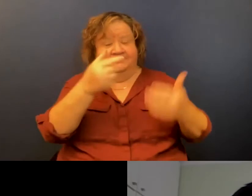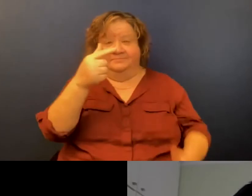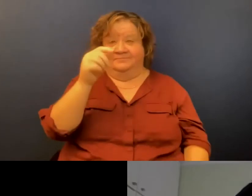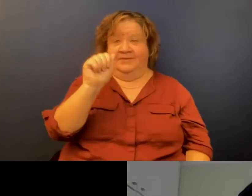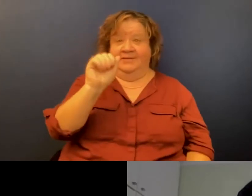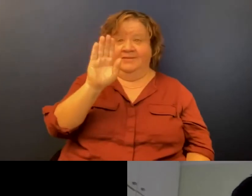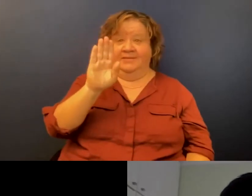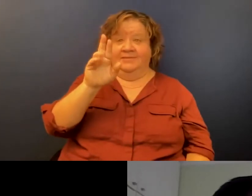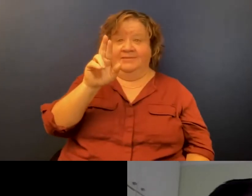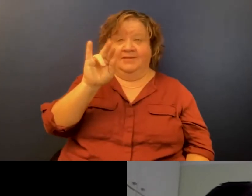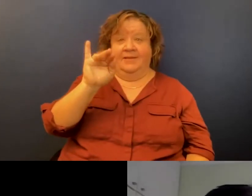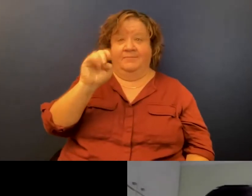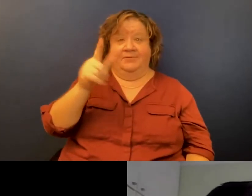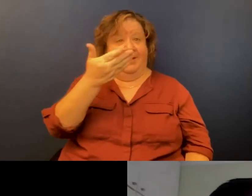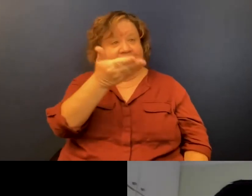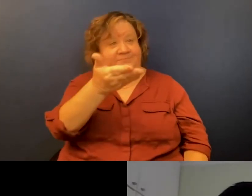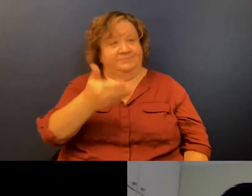Thank you so much.